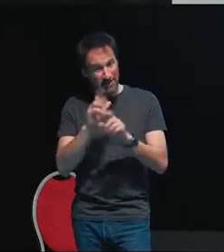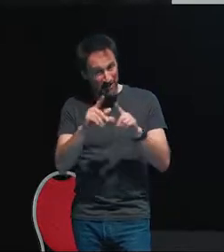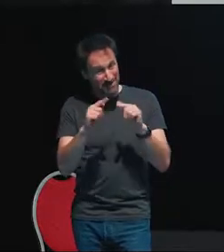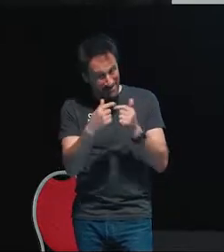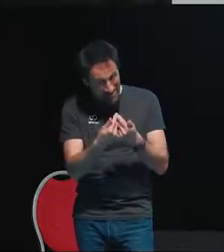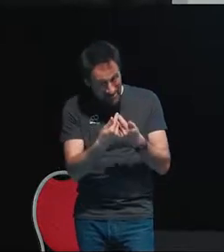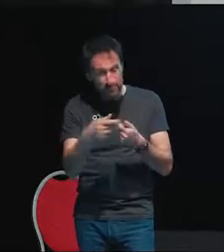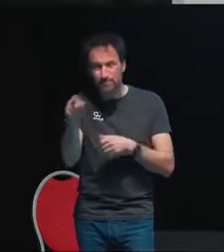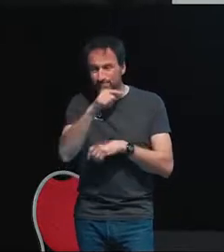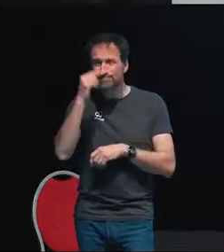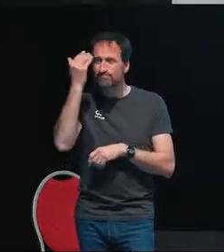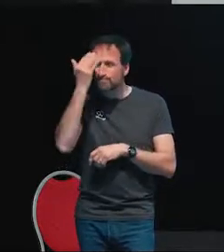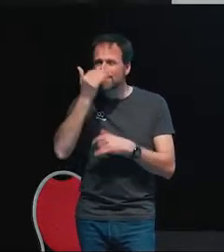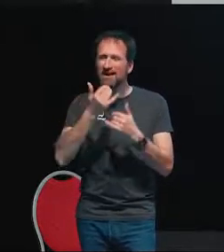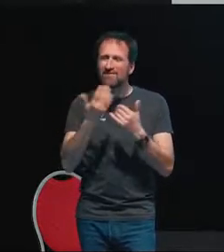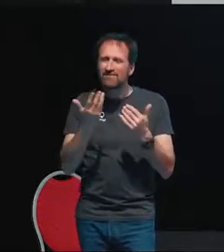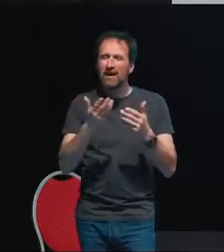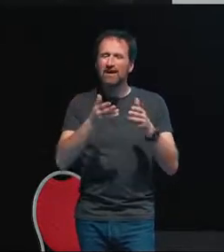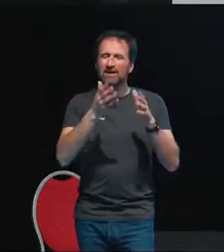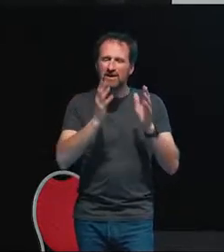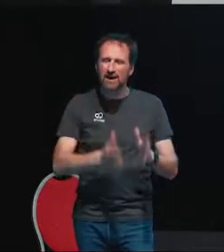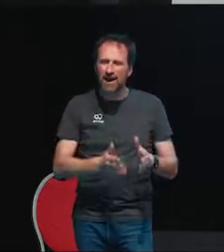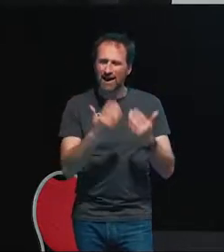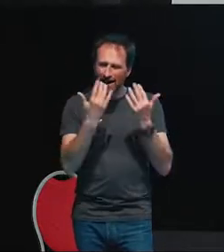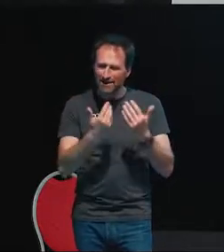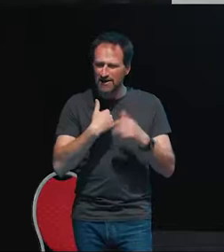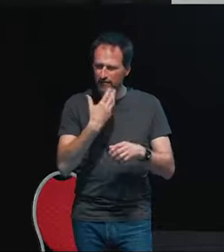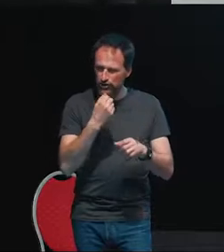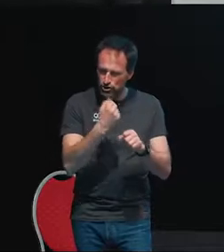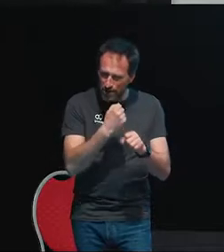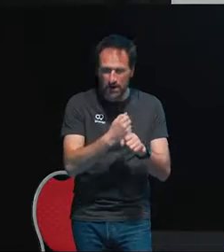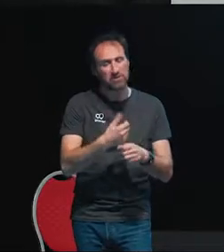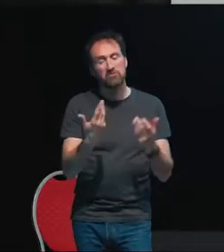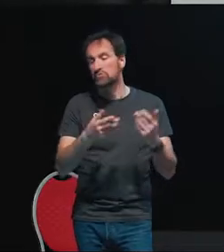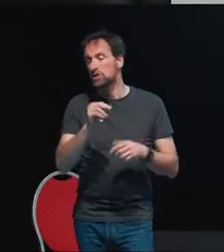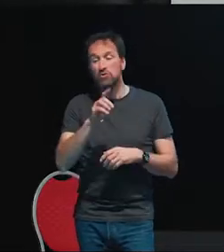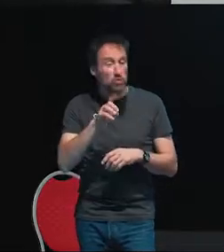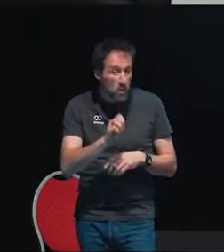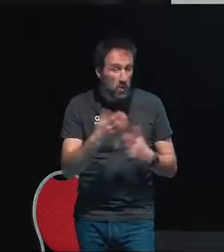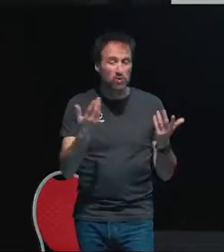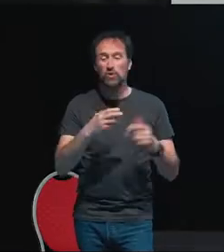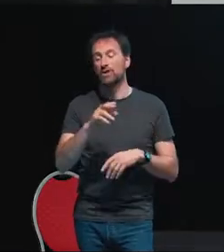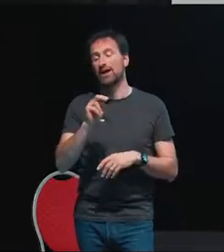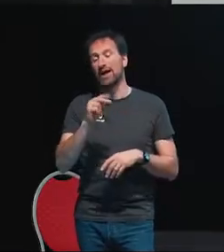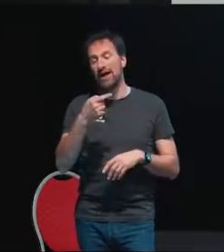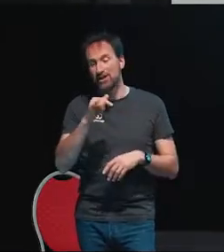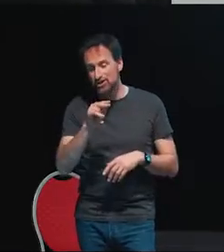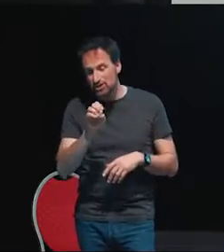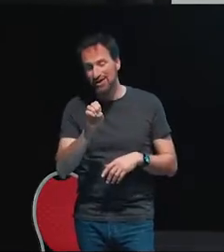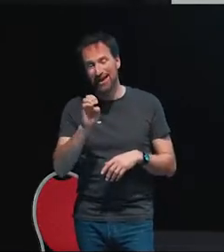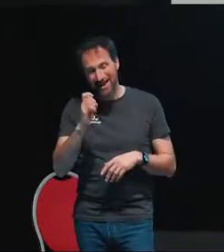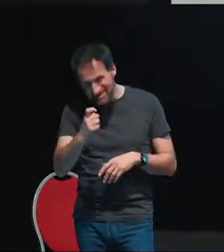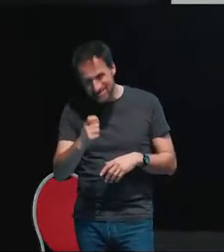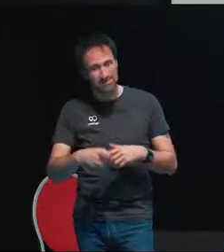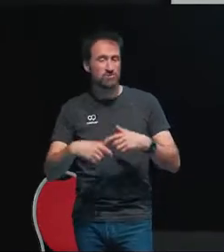what what kind of machine am i running on maybe I don't want to use node maybe I just want to use nginx but I get to choose you